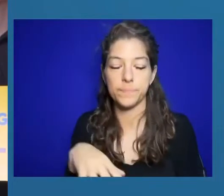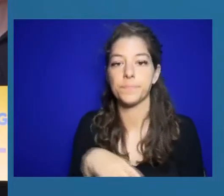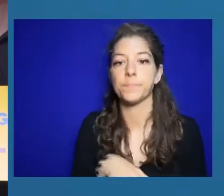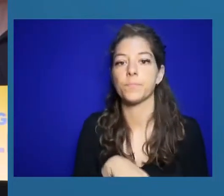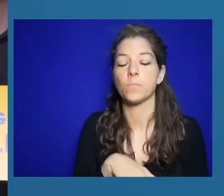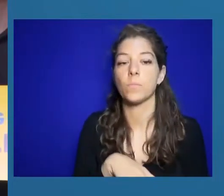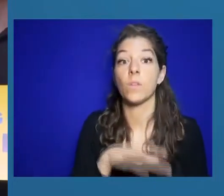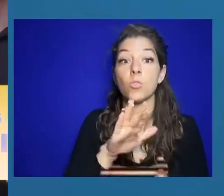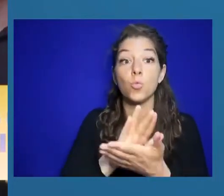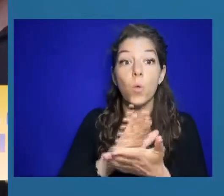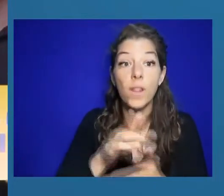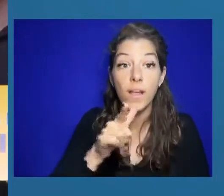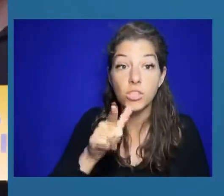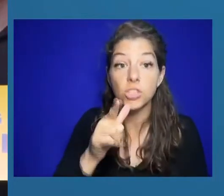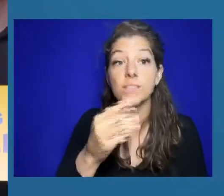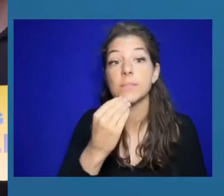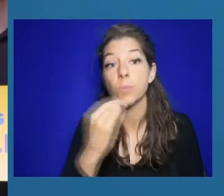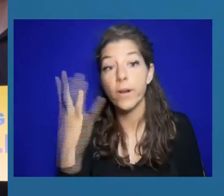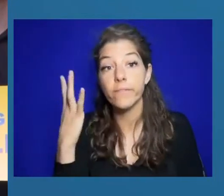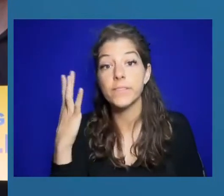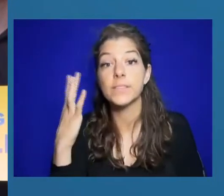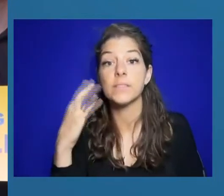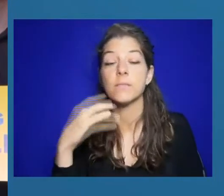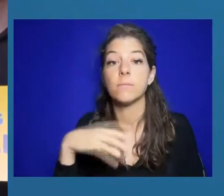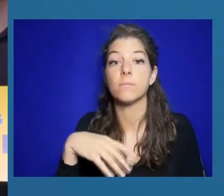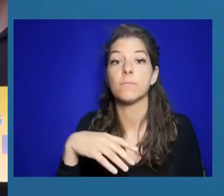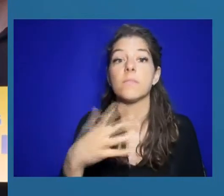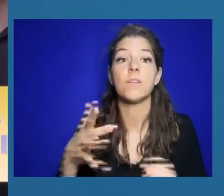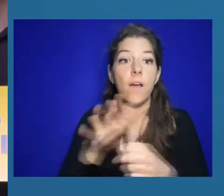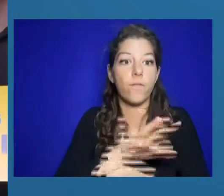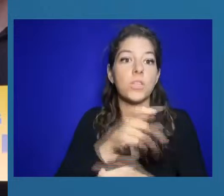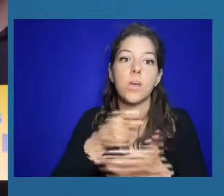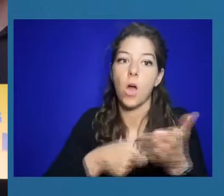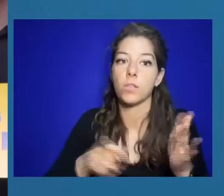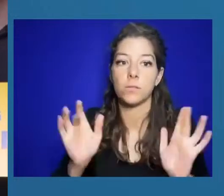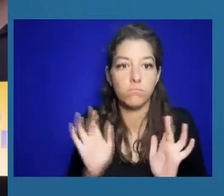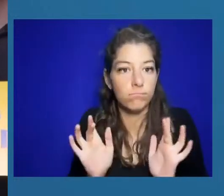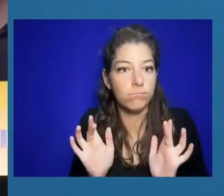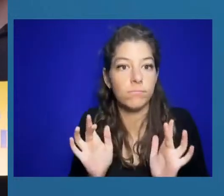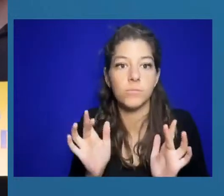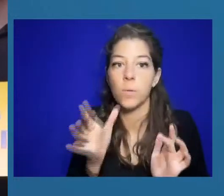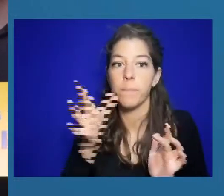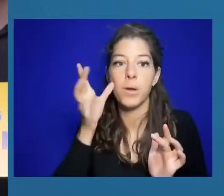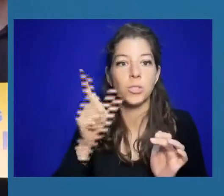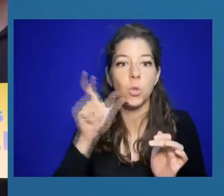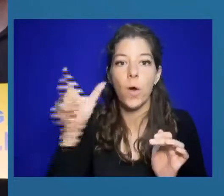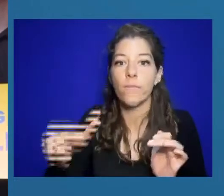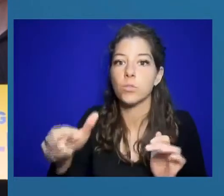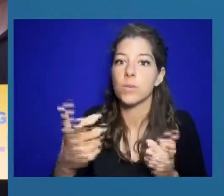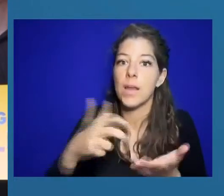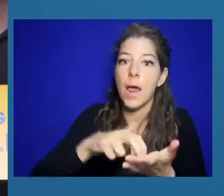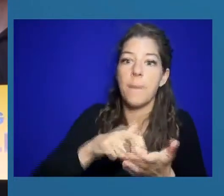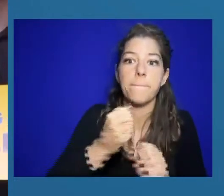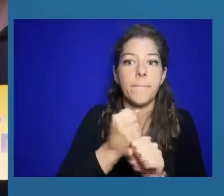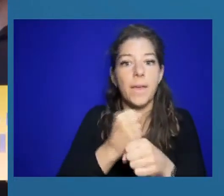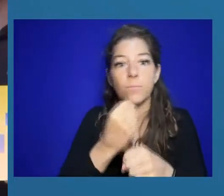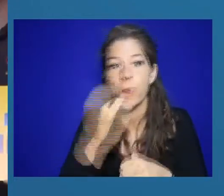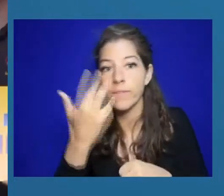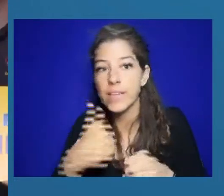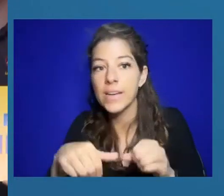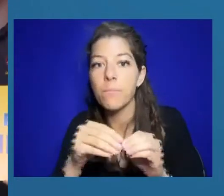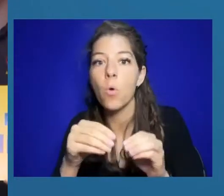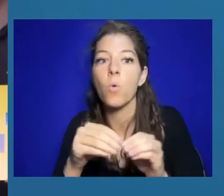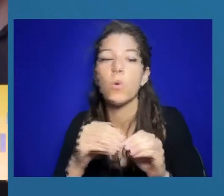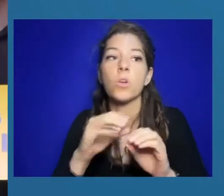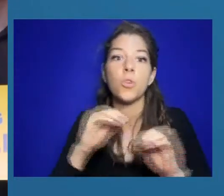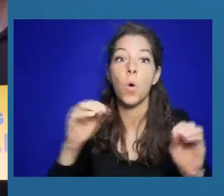School lunches and breakfasts, we're covering the costs. So parents don't have to get up and make breakfast anymore, and no little